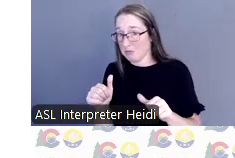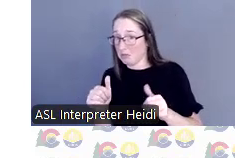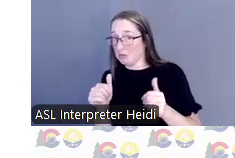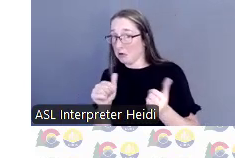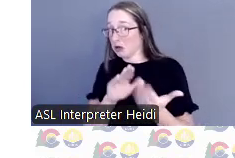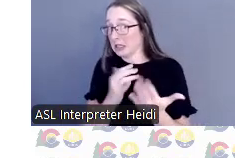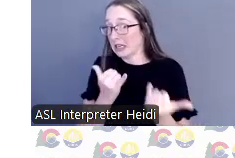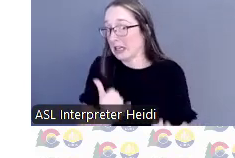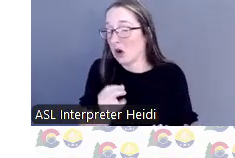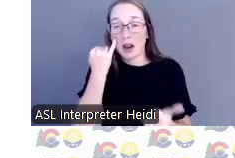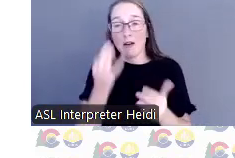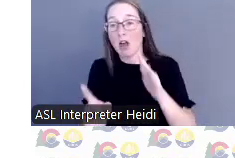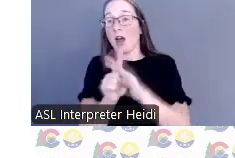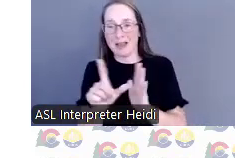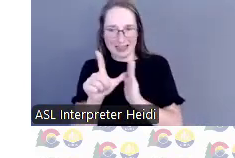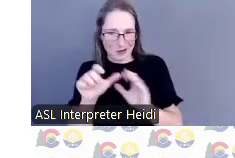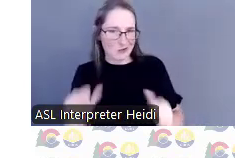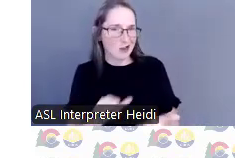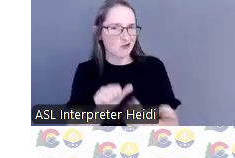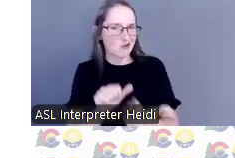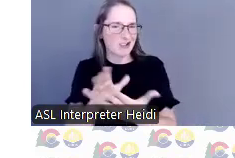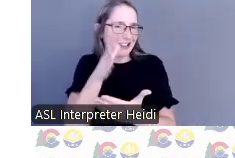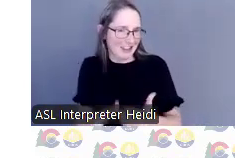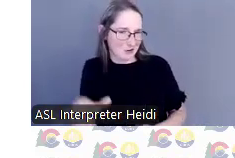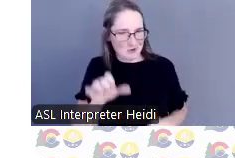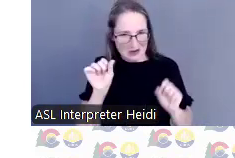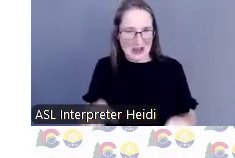address those now, or if it comes up later, we can address them at the end.